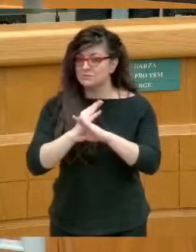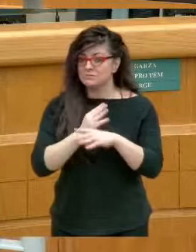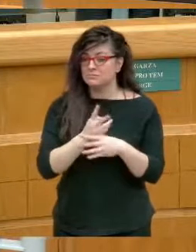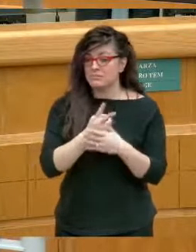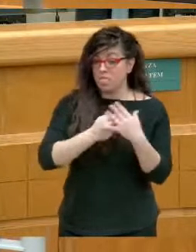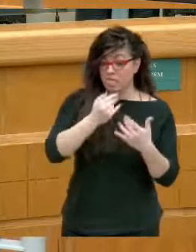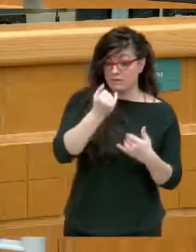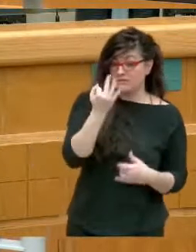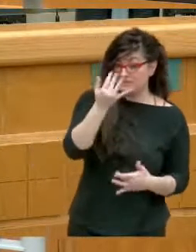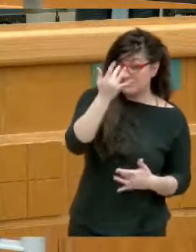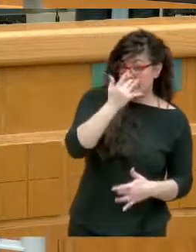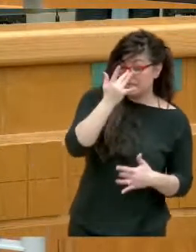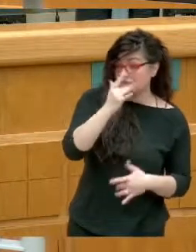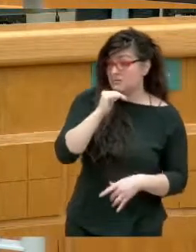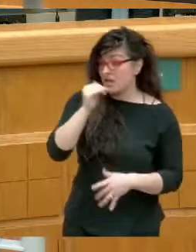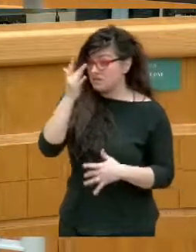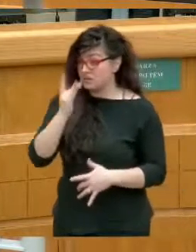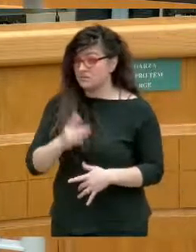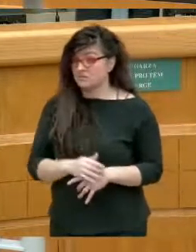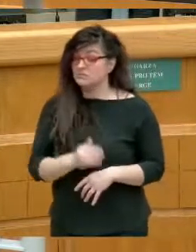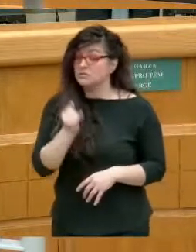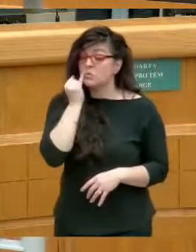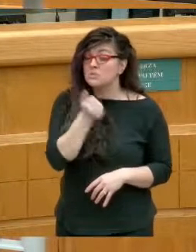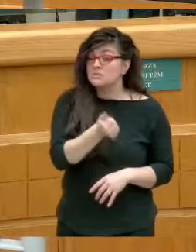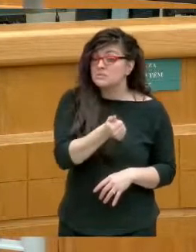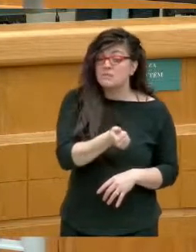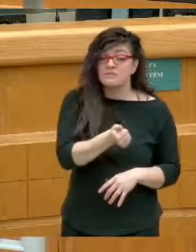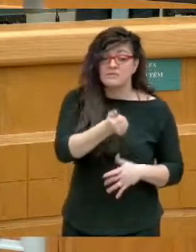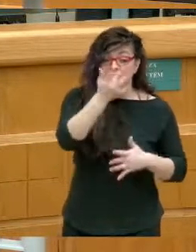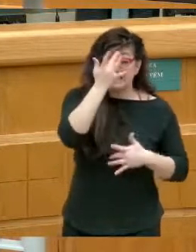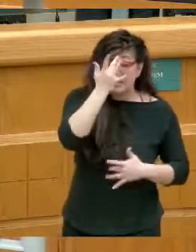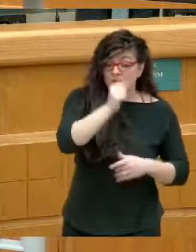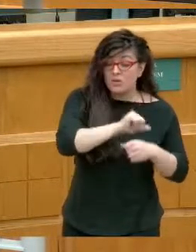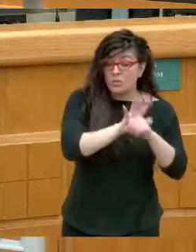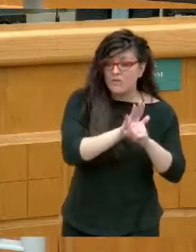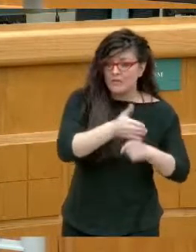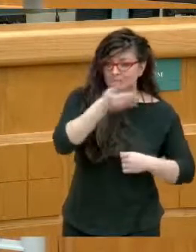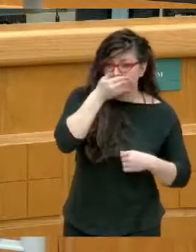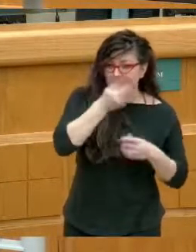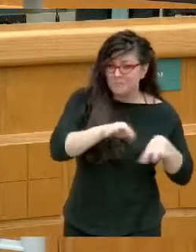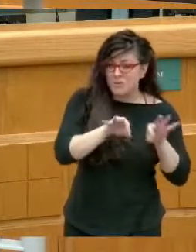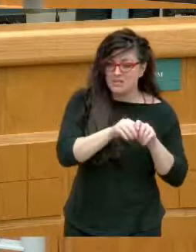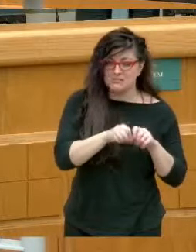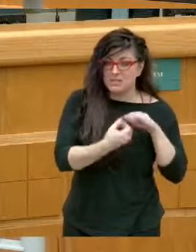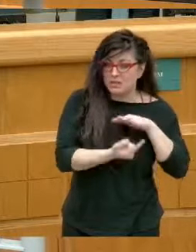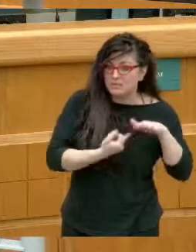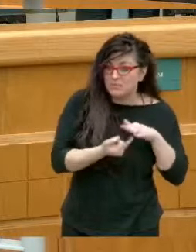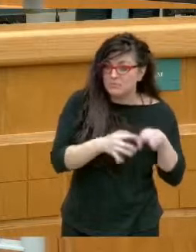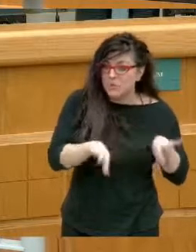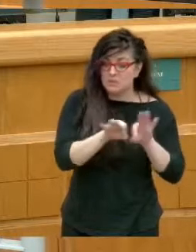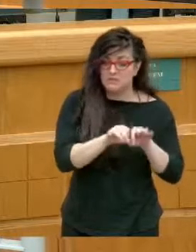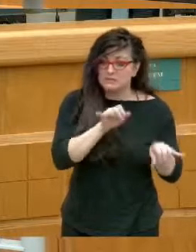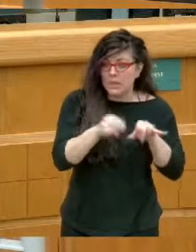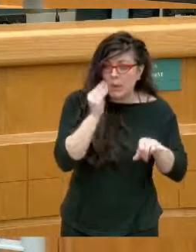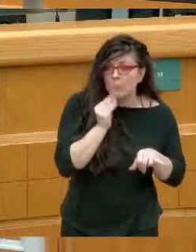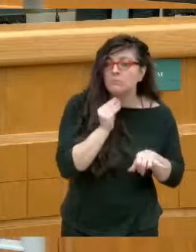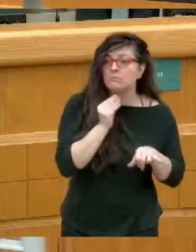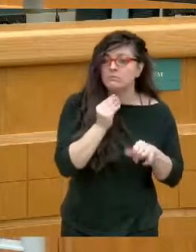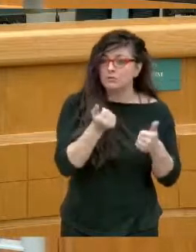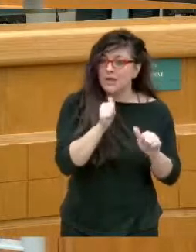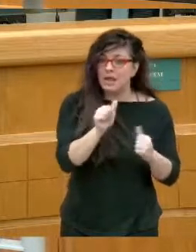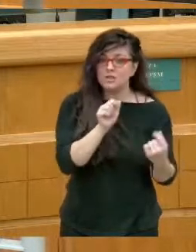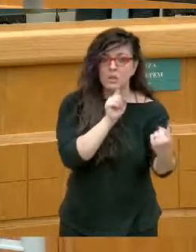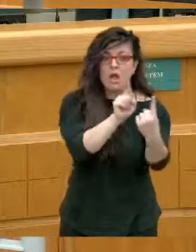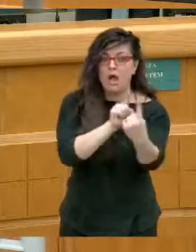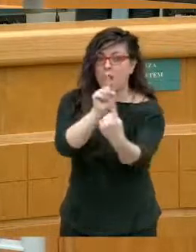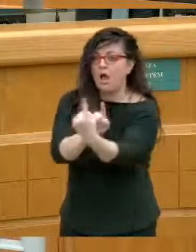either wearing face masks, by social distancing, by not going out, by minimizing interaction with people. So those are